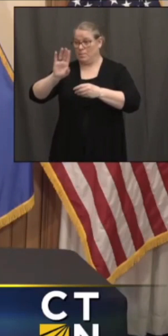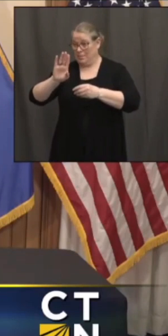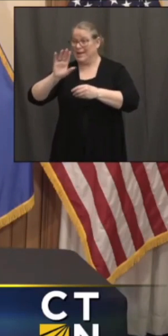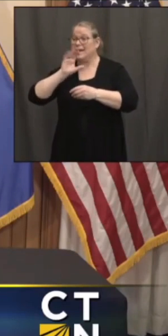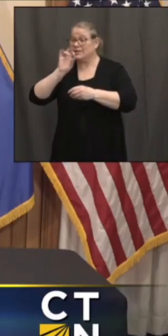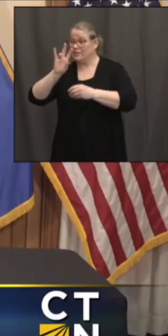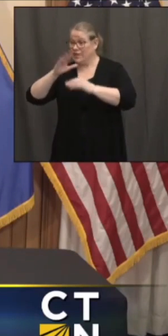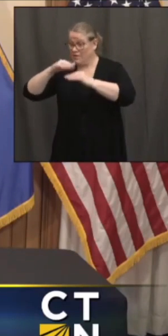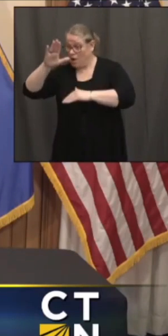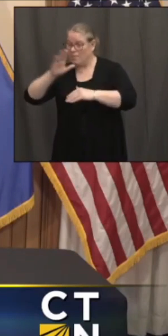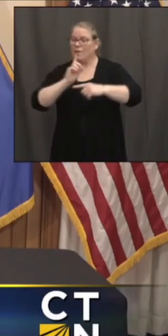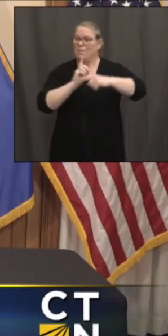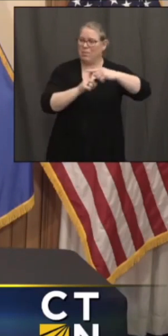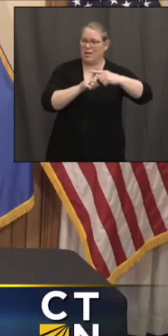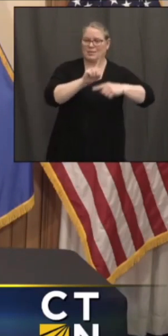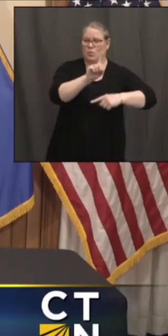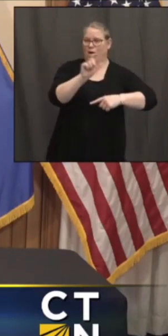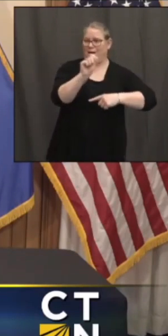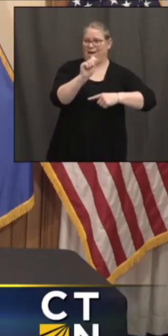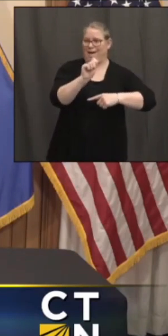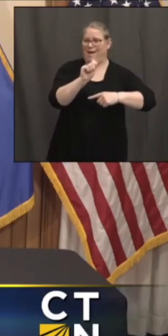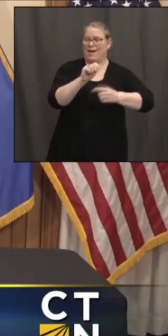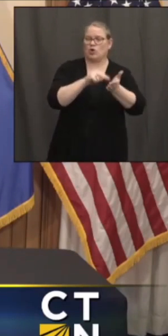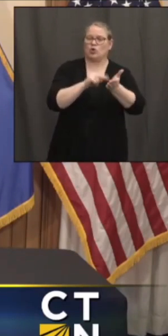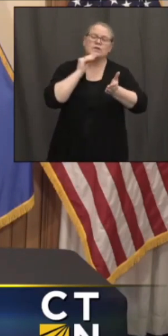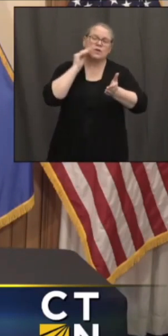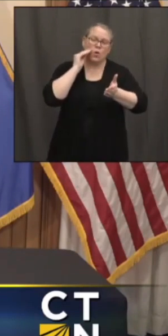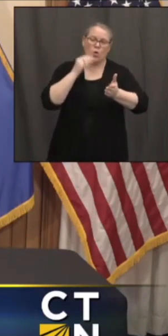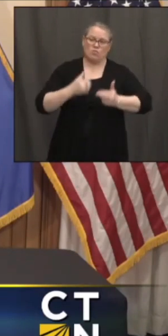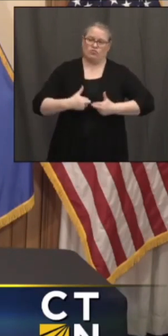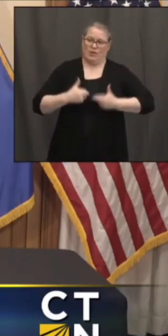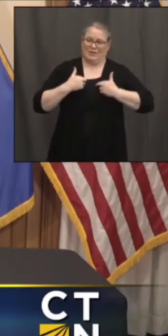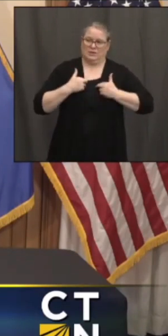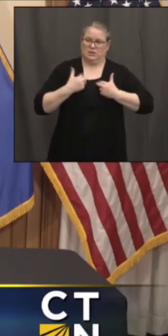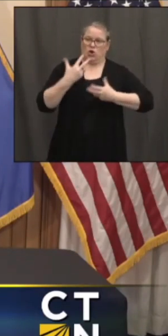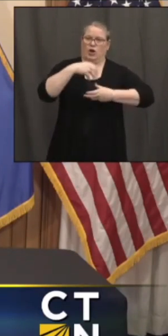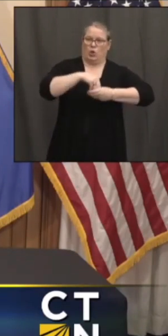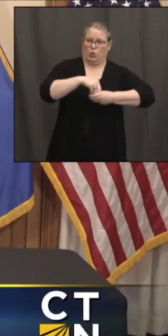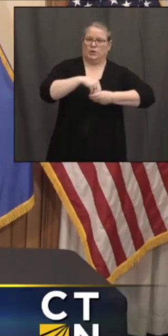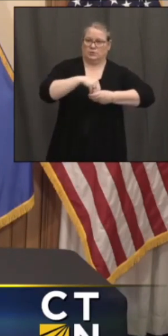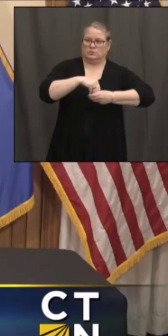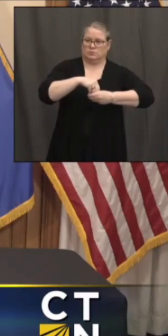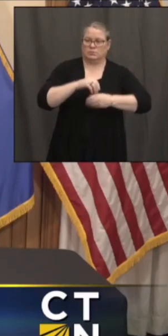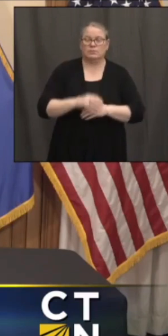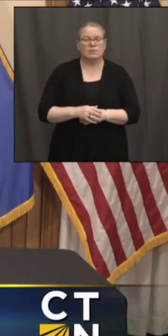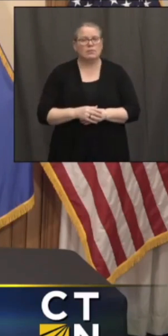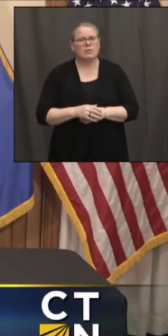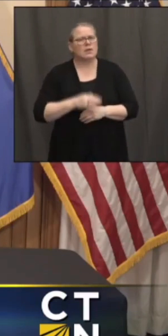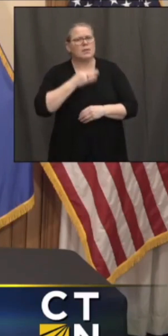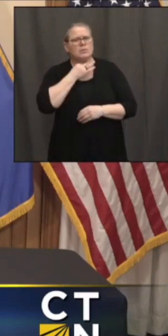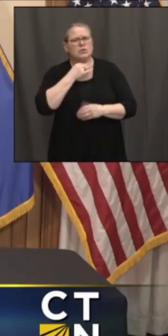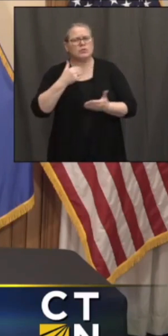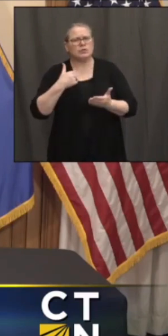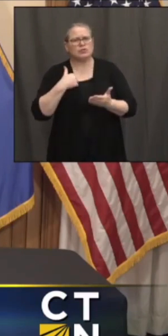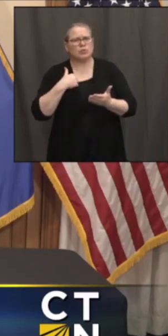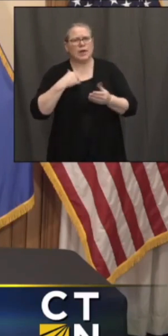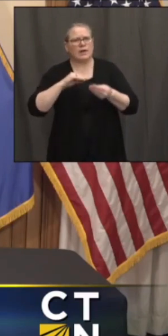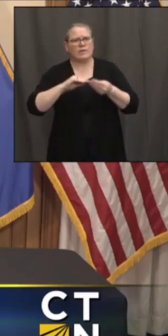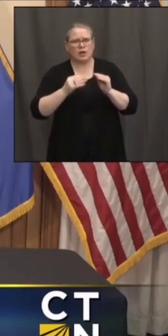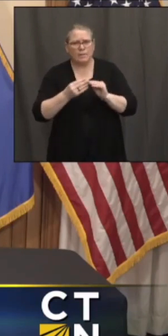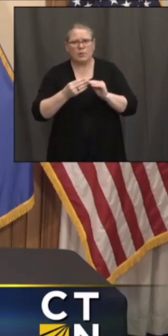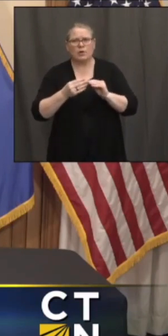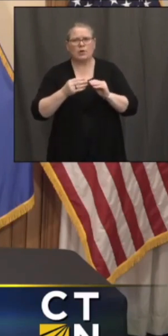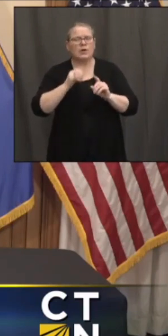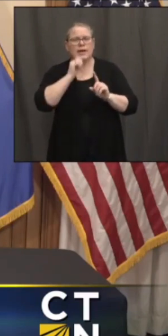have a number within the healthcare, not just nursing homes, but hospitals, the percentage